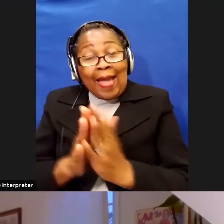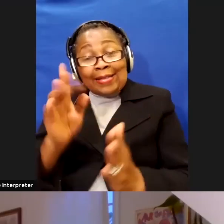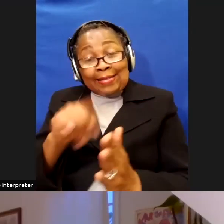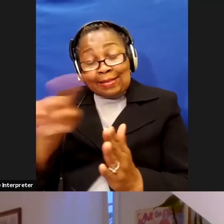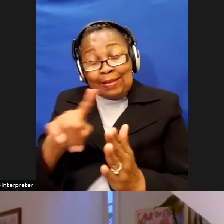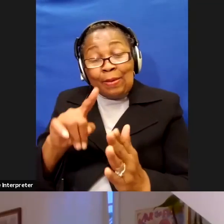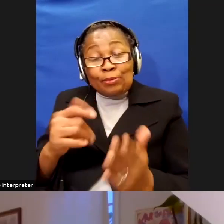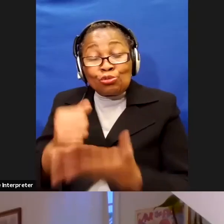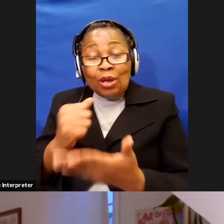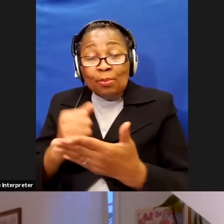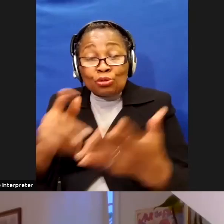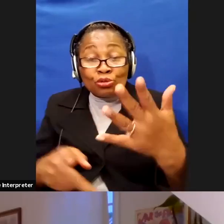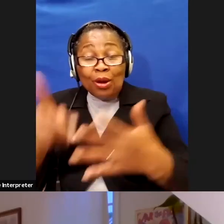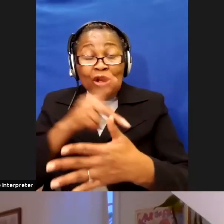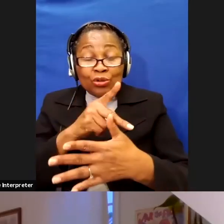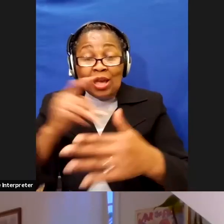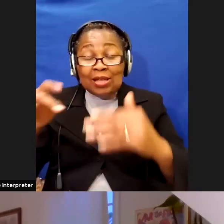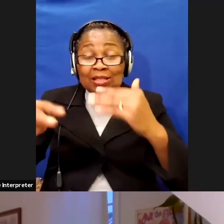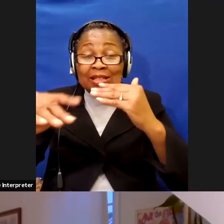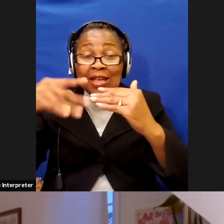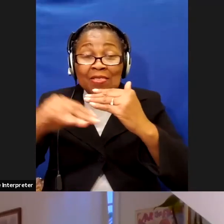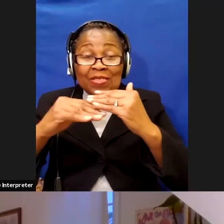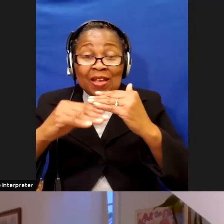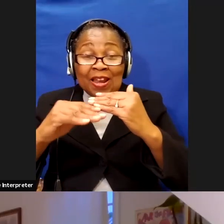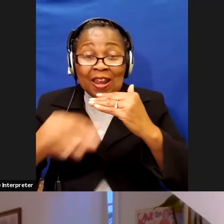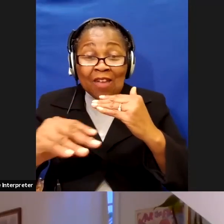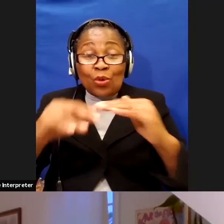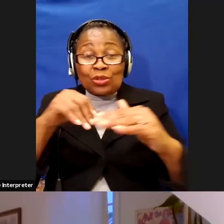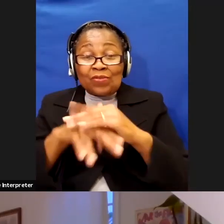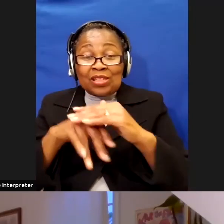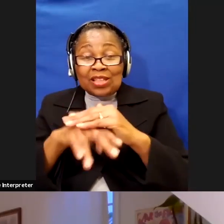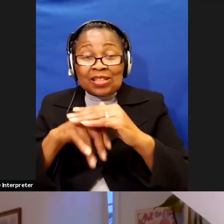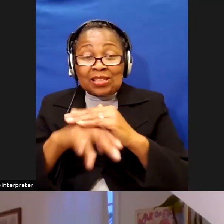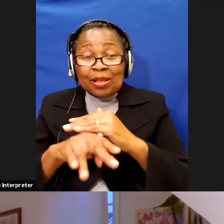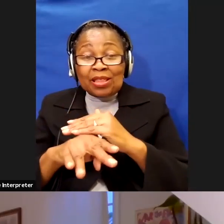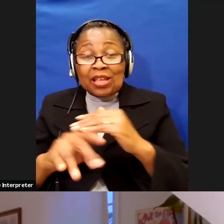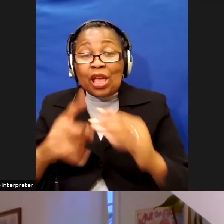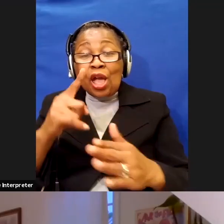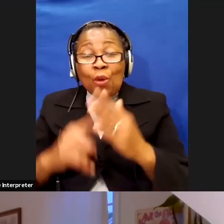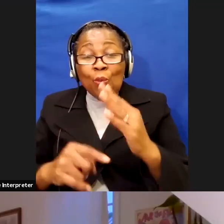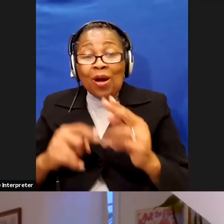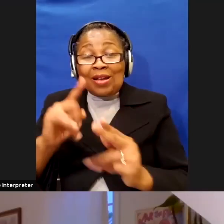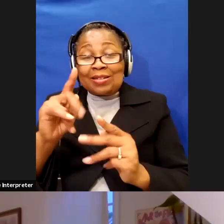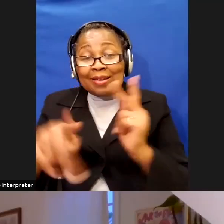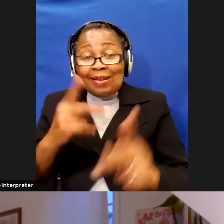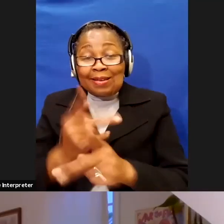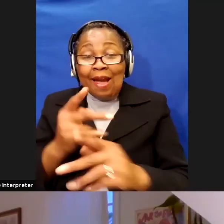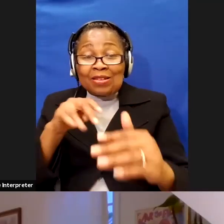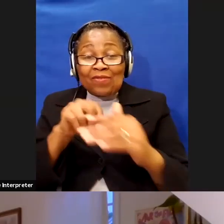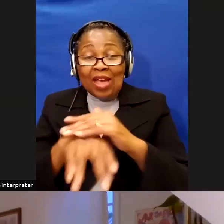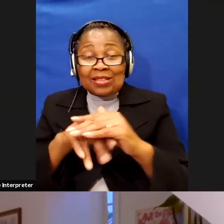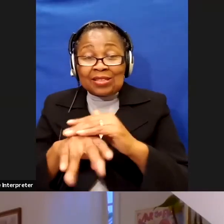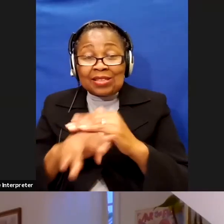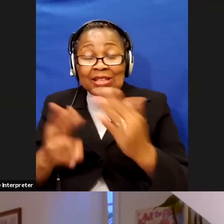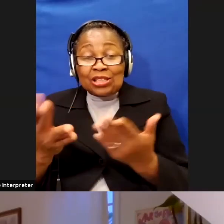the levels of accessibility and what kind of access services you're going to provide. Ask them to help you make those